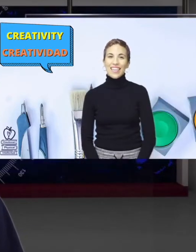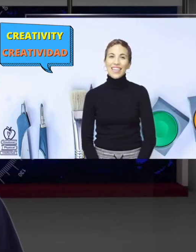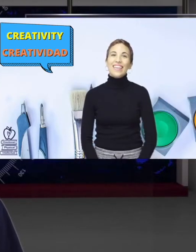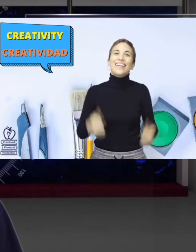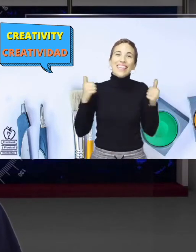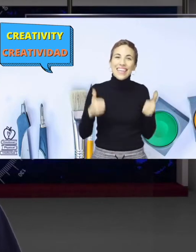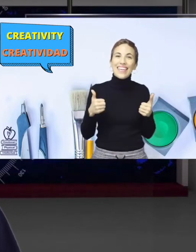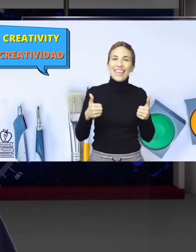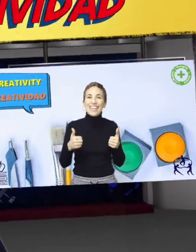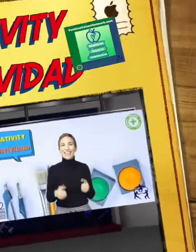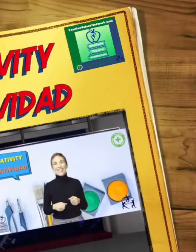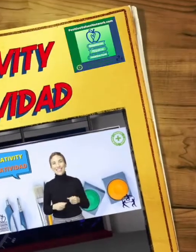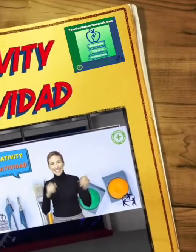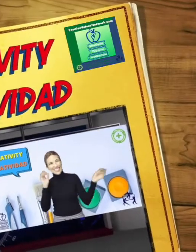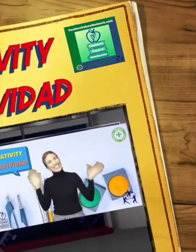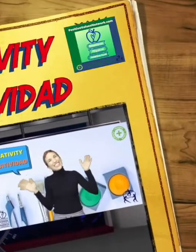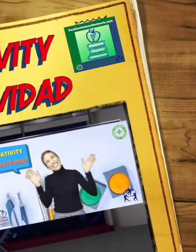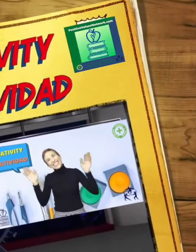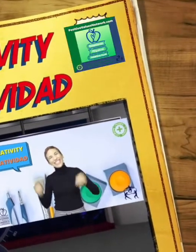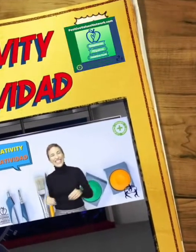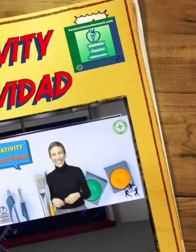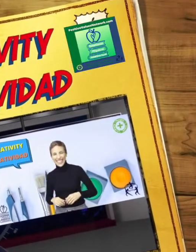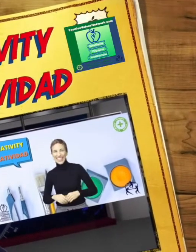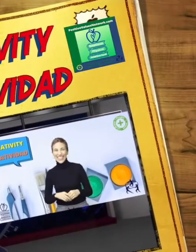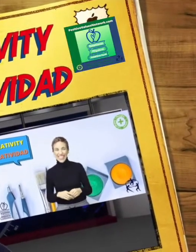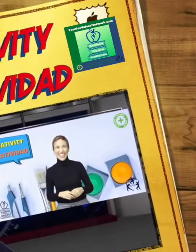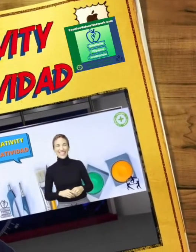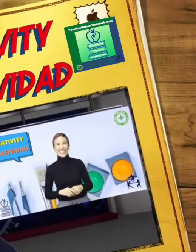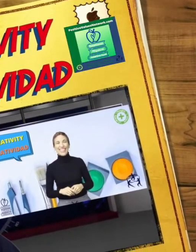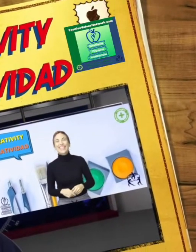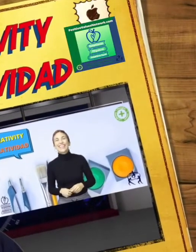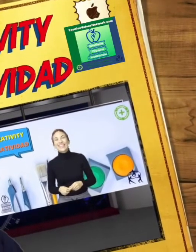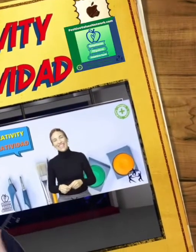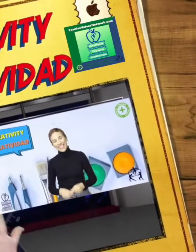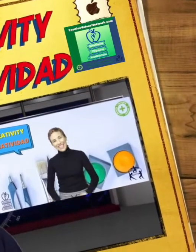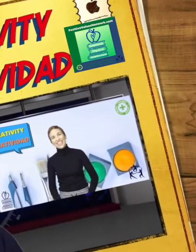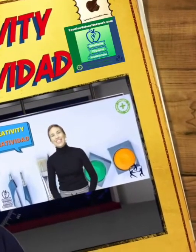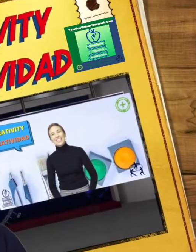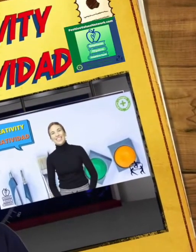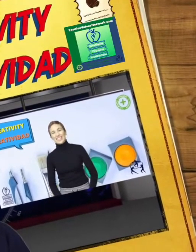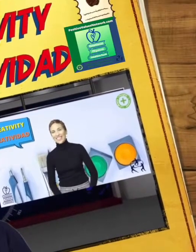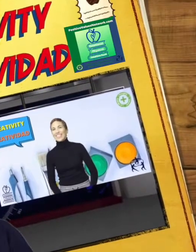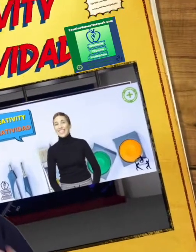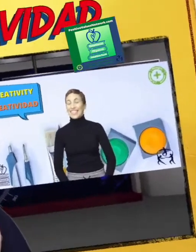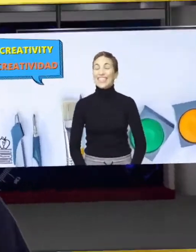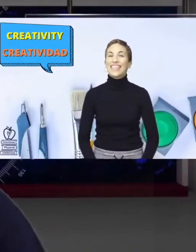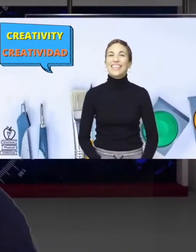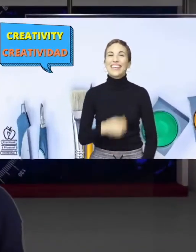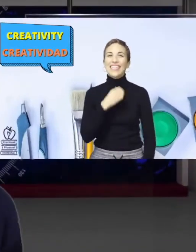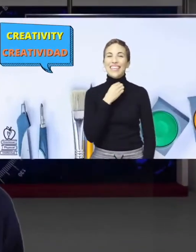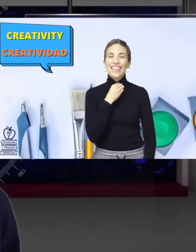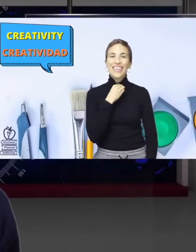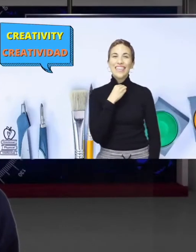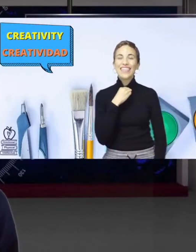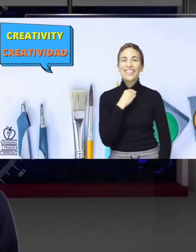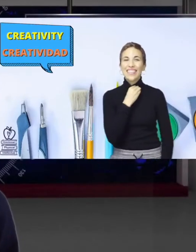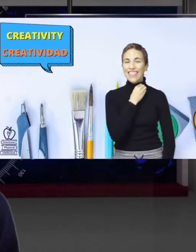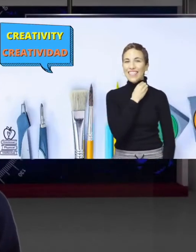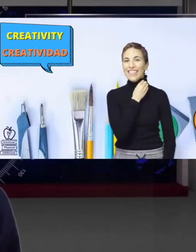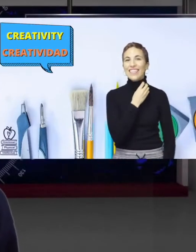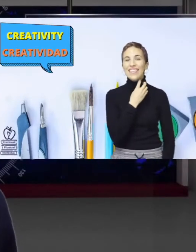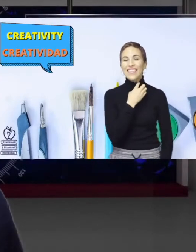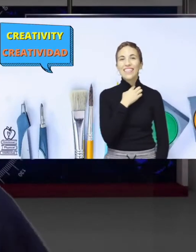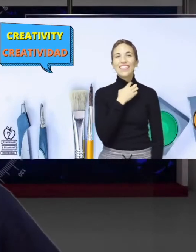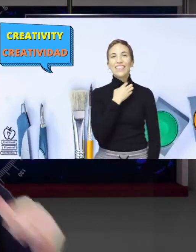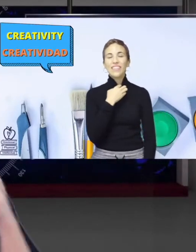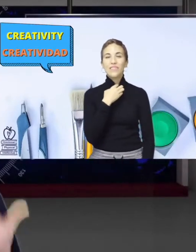Thank you, Perry, for helping us learn more about Positive Actions for our creativity. This week for Positive Actions,